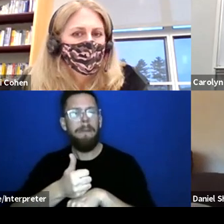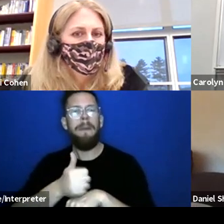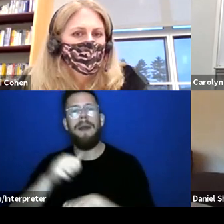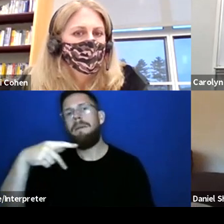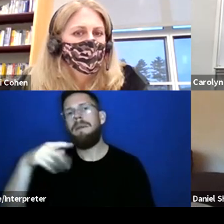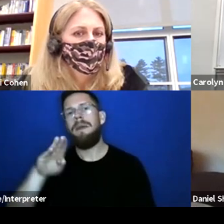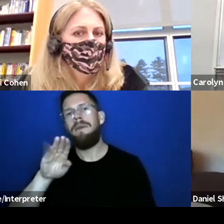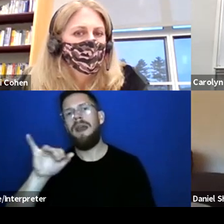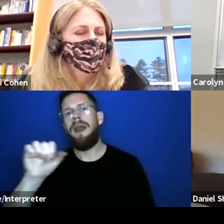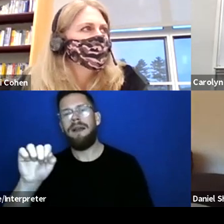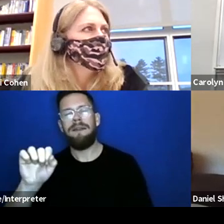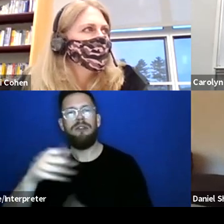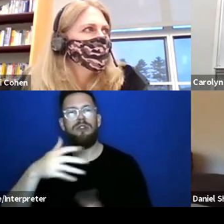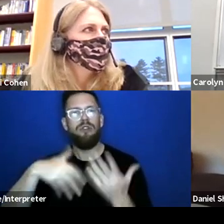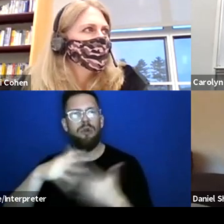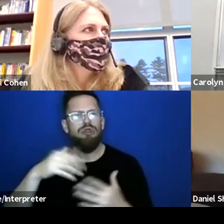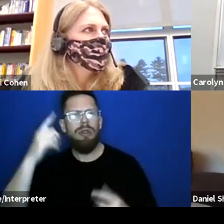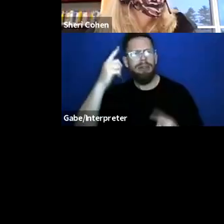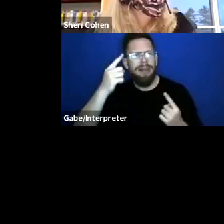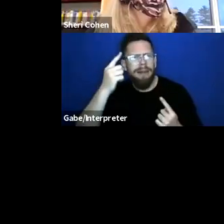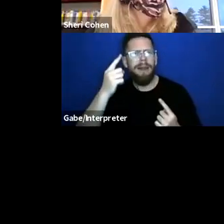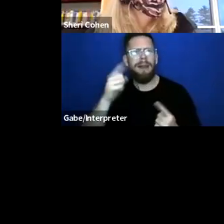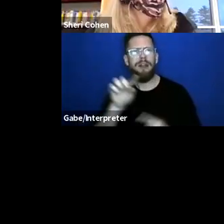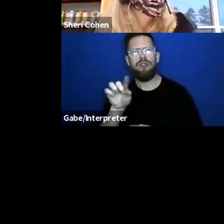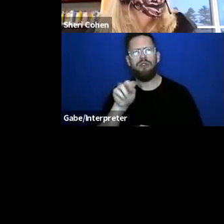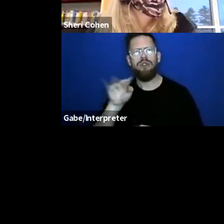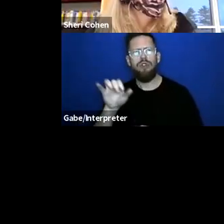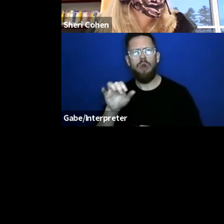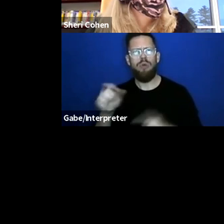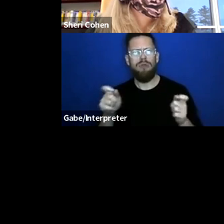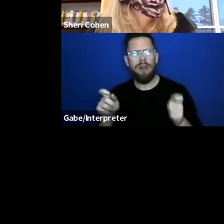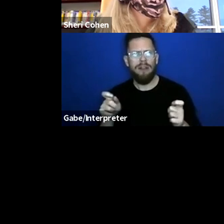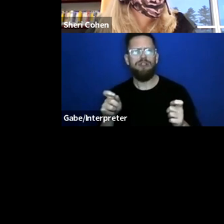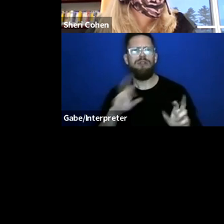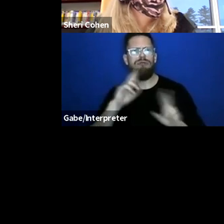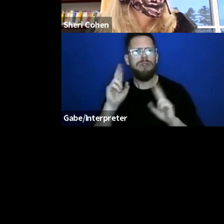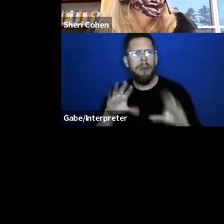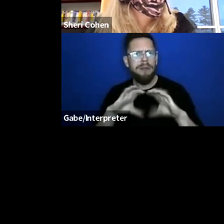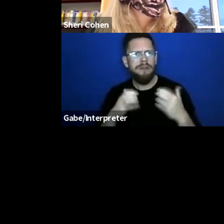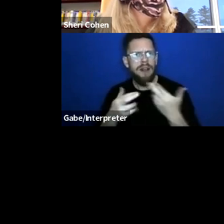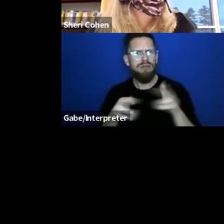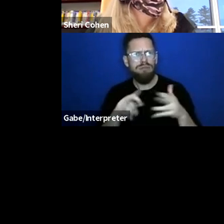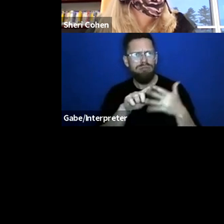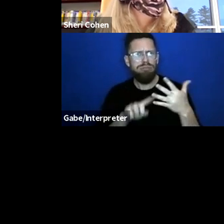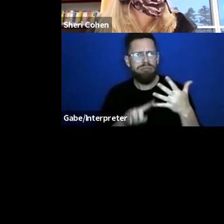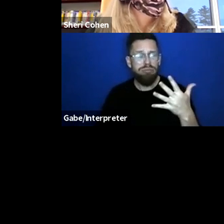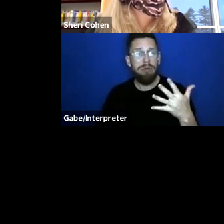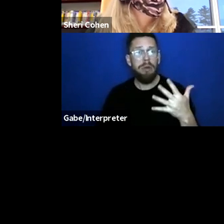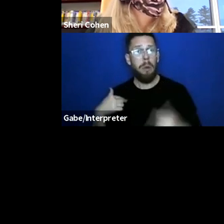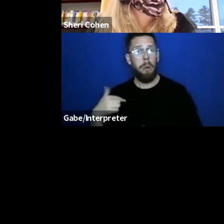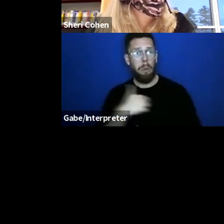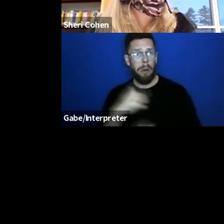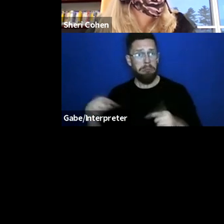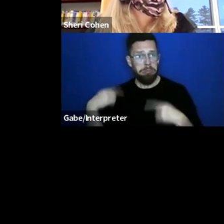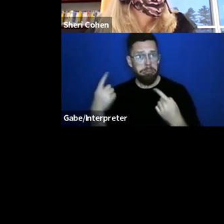It was the social thinking. It was the zones of regulation, responsive classrooms, and so on and so on, that we had been doing in some ways, but